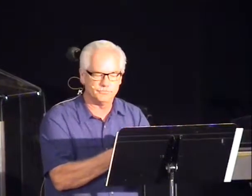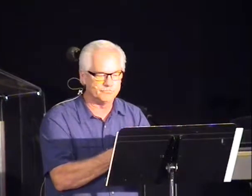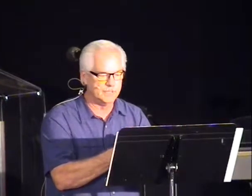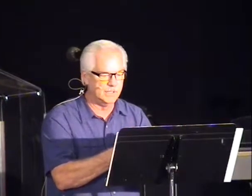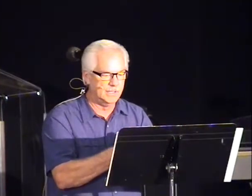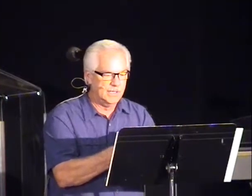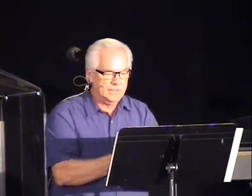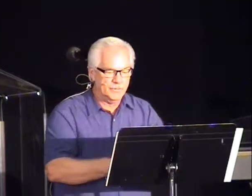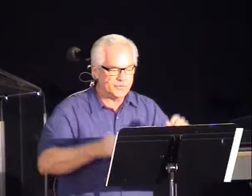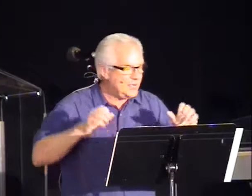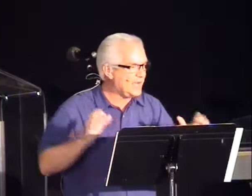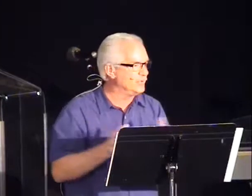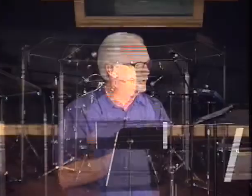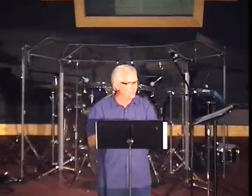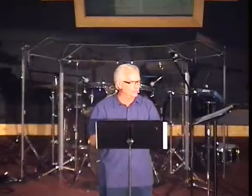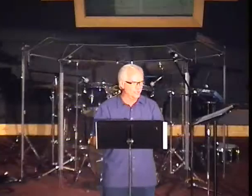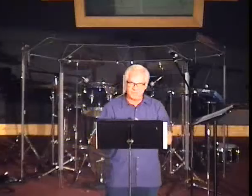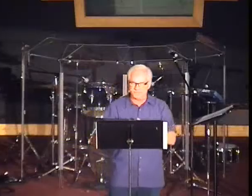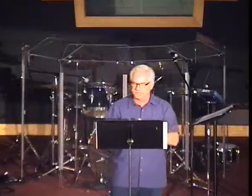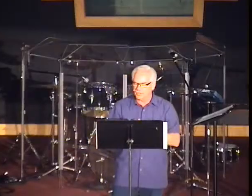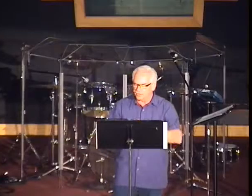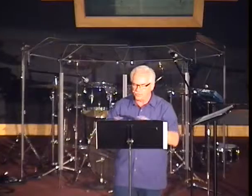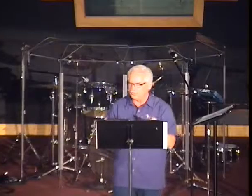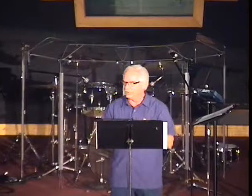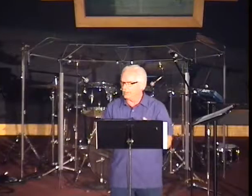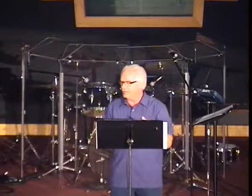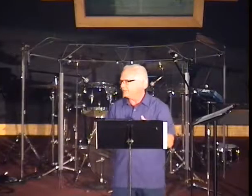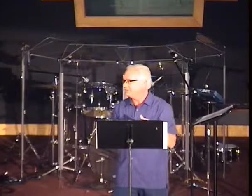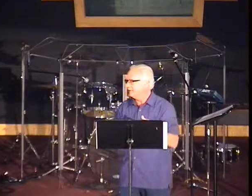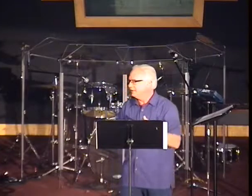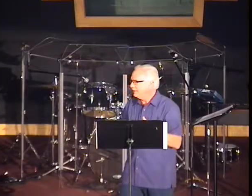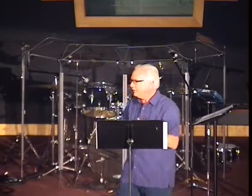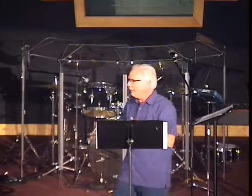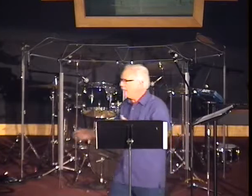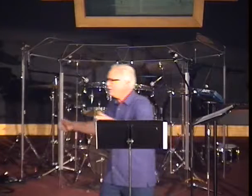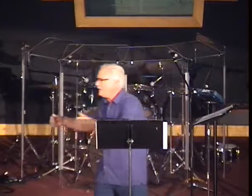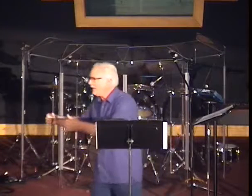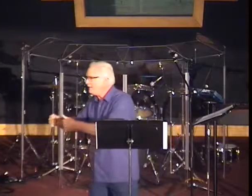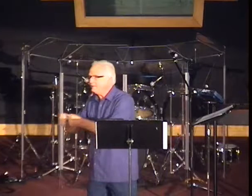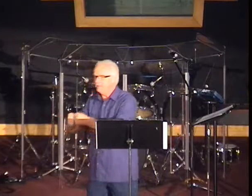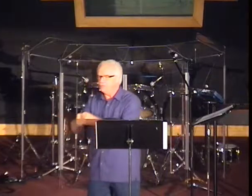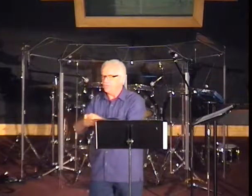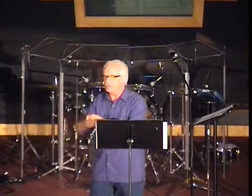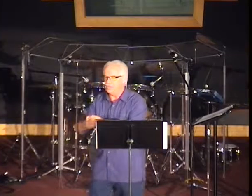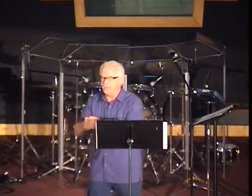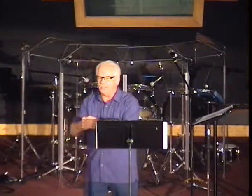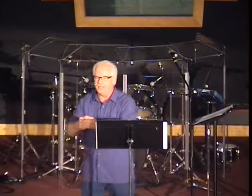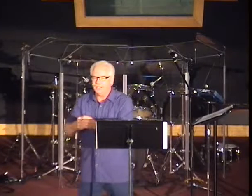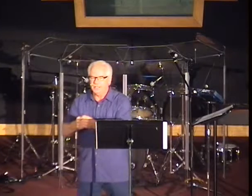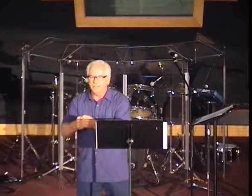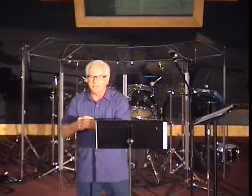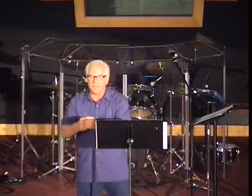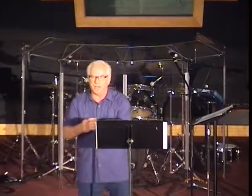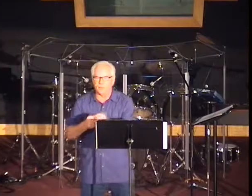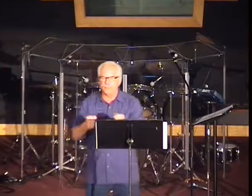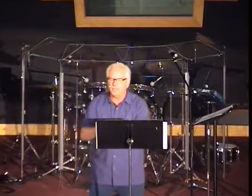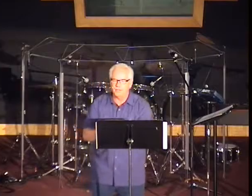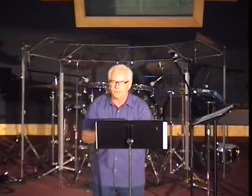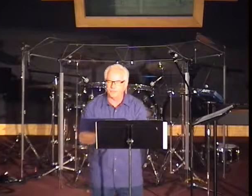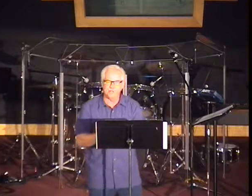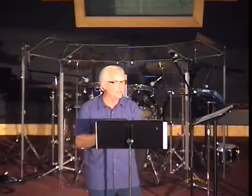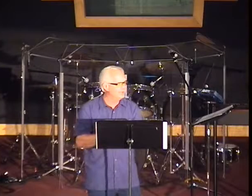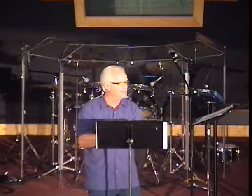close. You know, it's natural in children, isn't it? All children are like this. Mommy and daddy give each other a hug, and the child